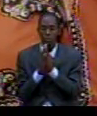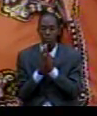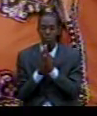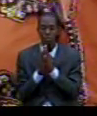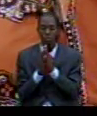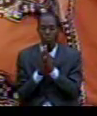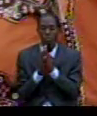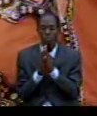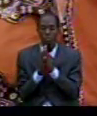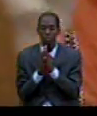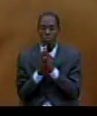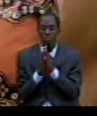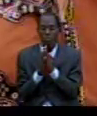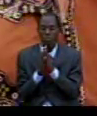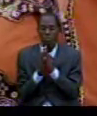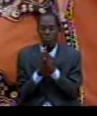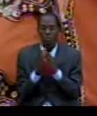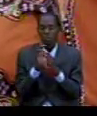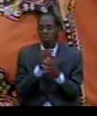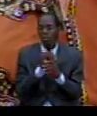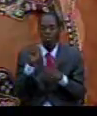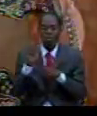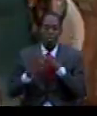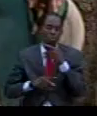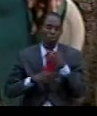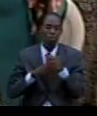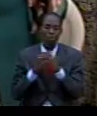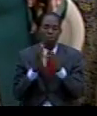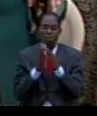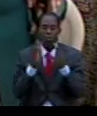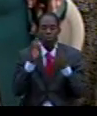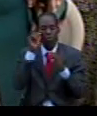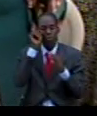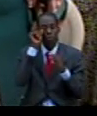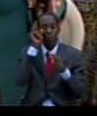for global awakening, for righteousness.